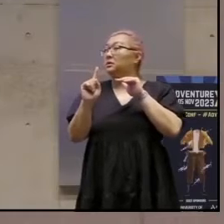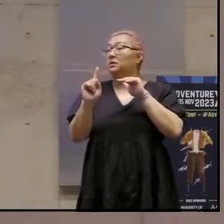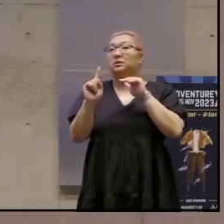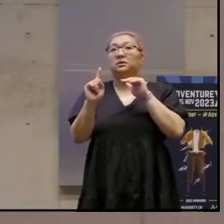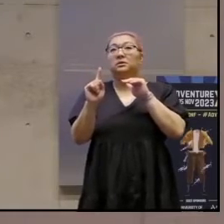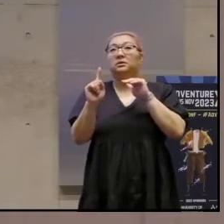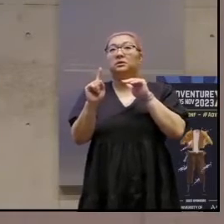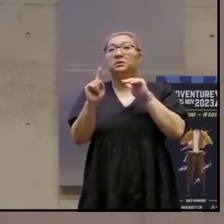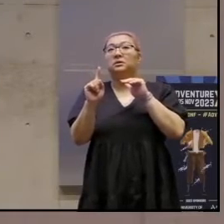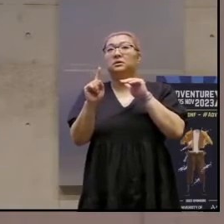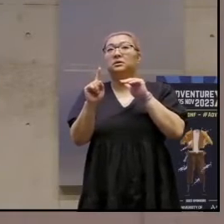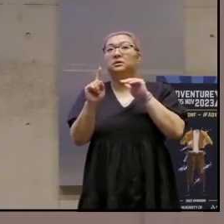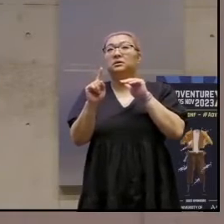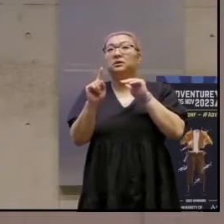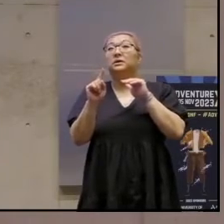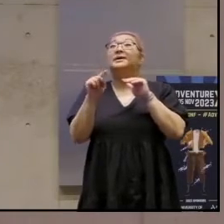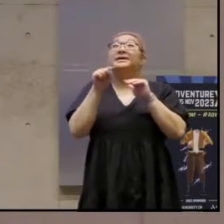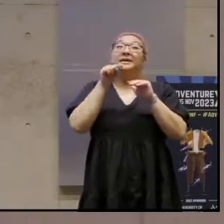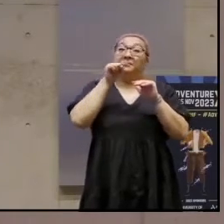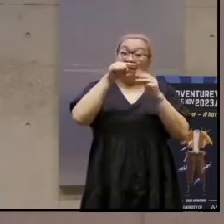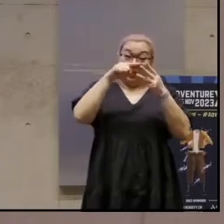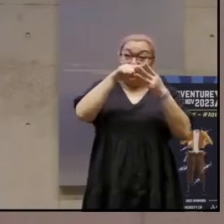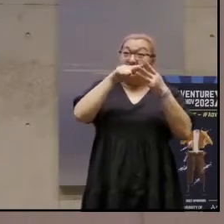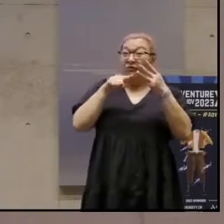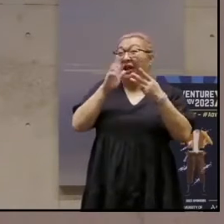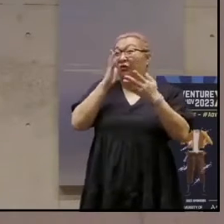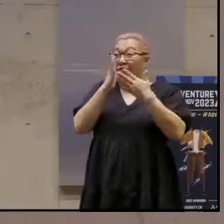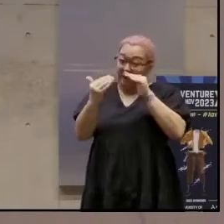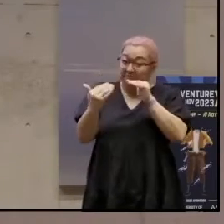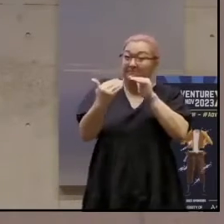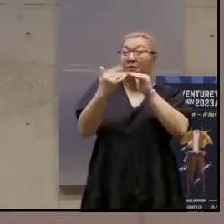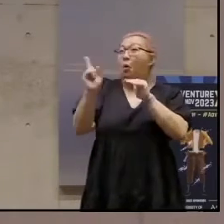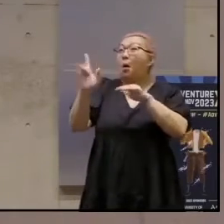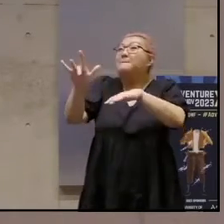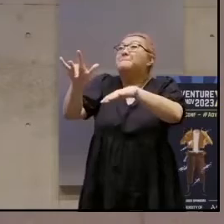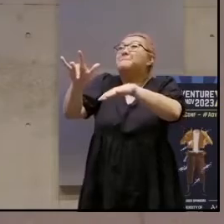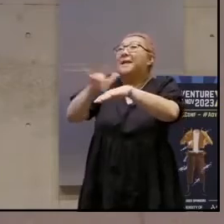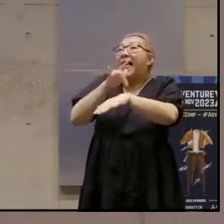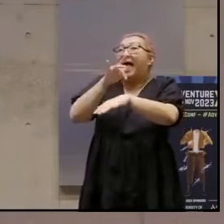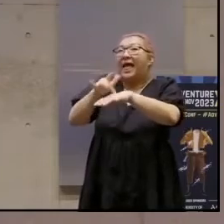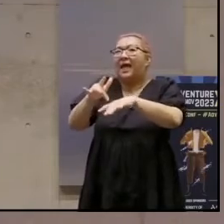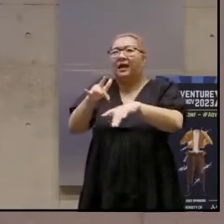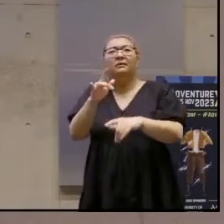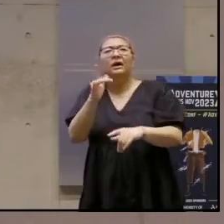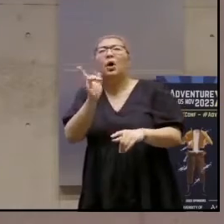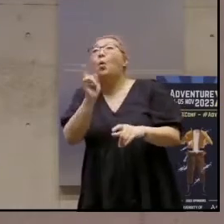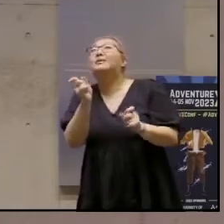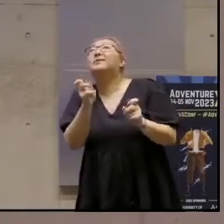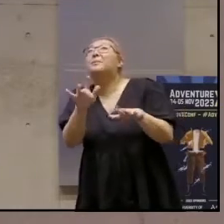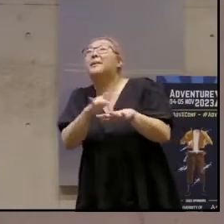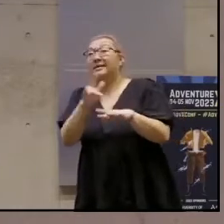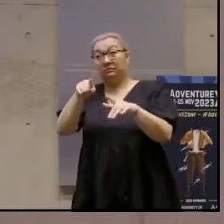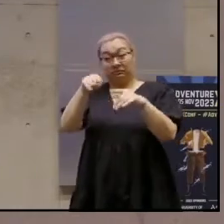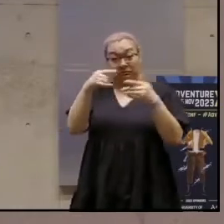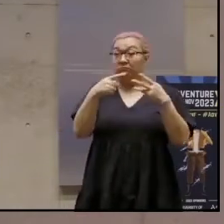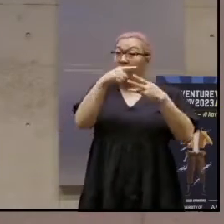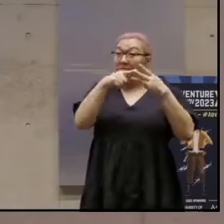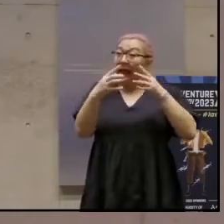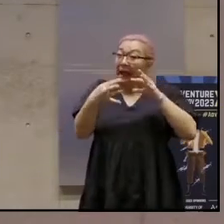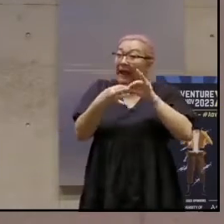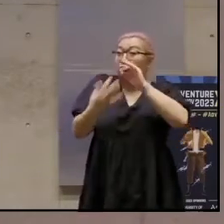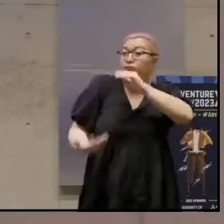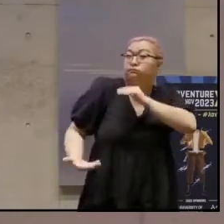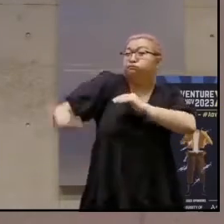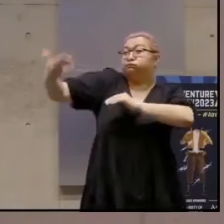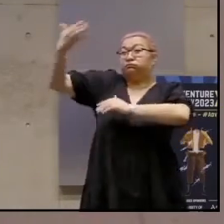One more time. Plays. Anybody? Can we get more specific? What kind of plays? Correct. 100,000%. Big